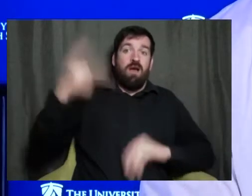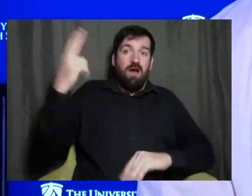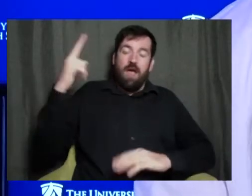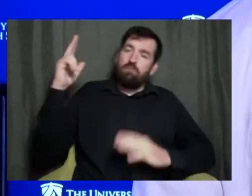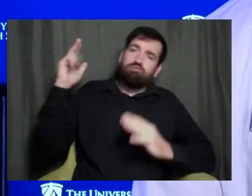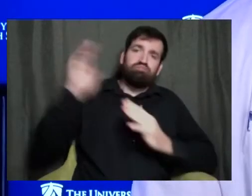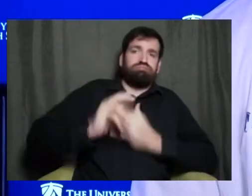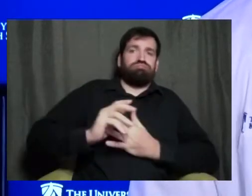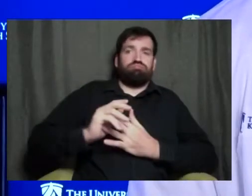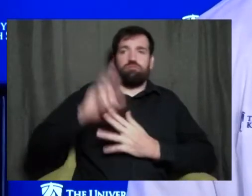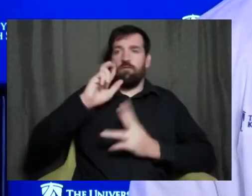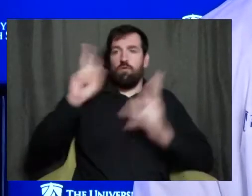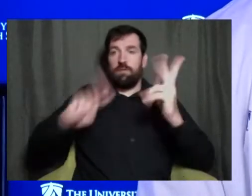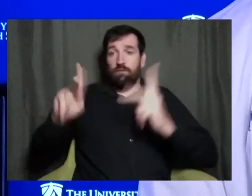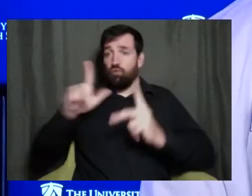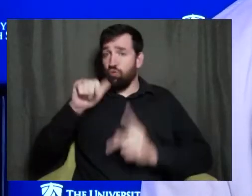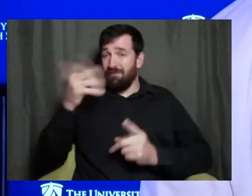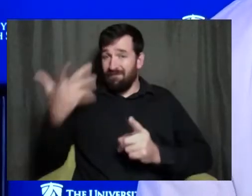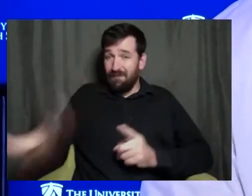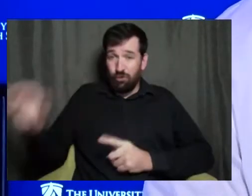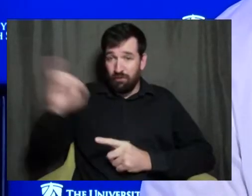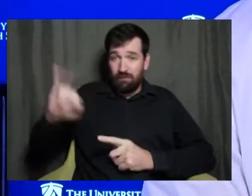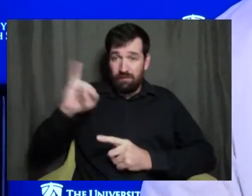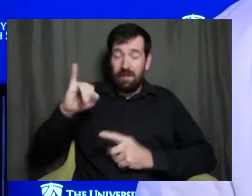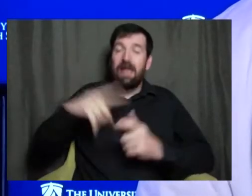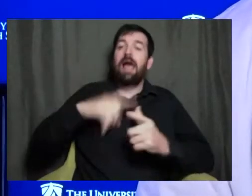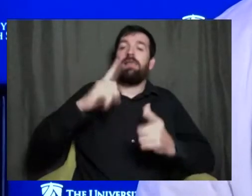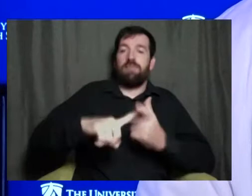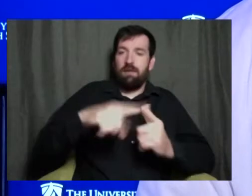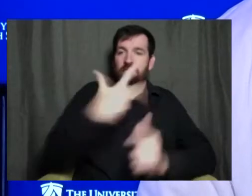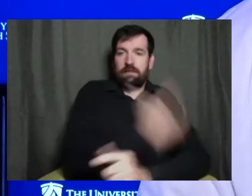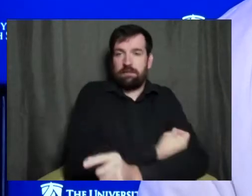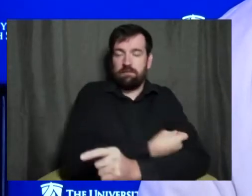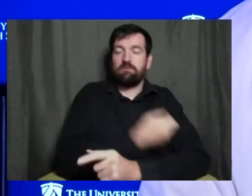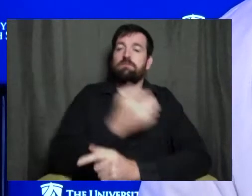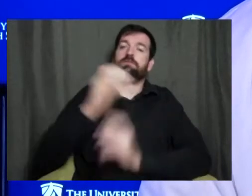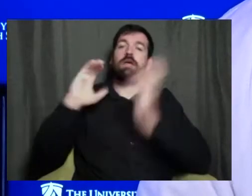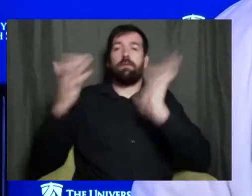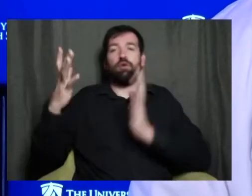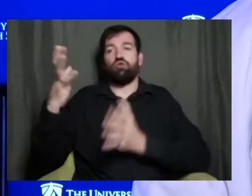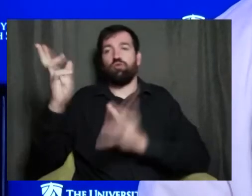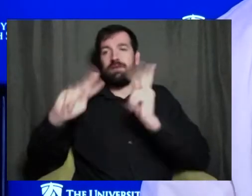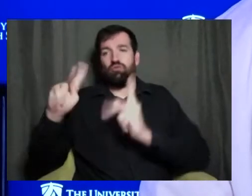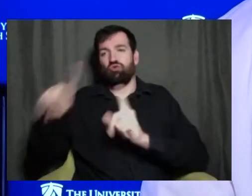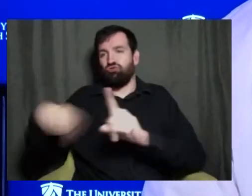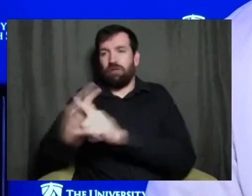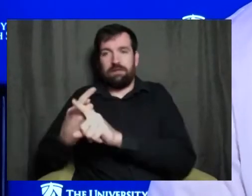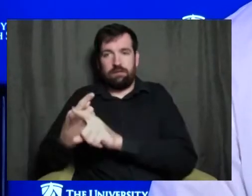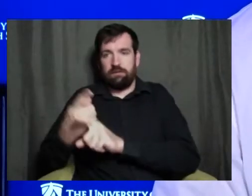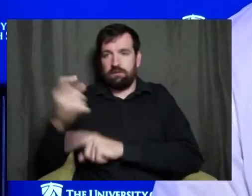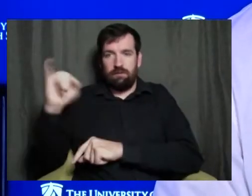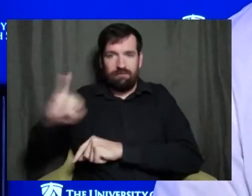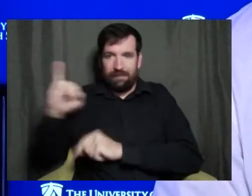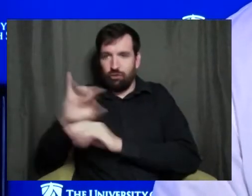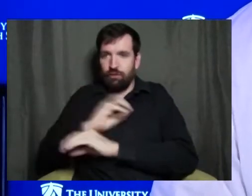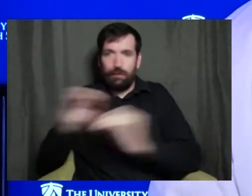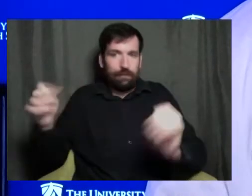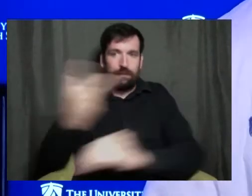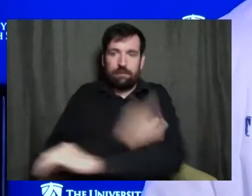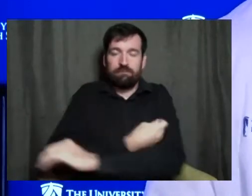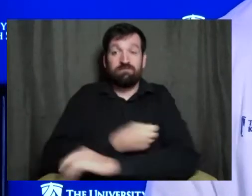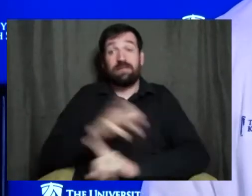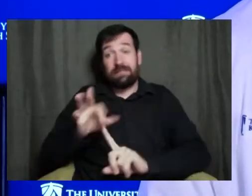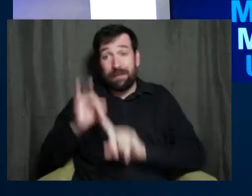been infected and then vaccinated compared to those people that have just been infected in the past, especially if they've only had mild